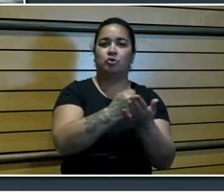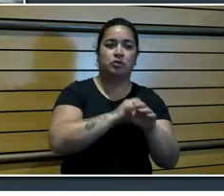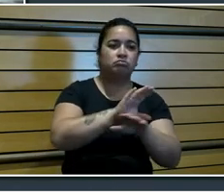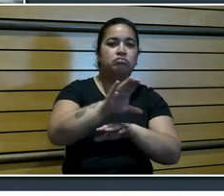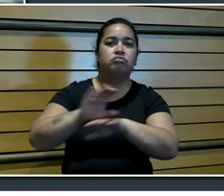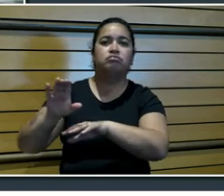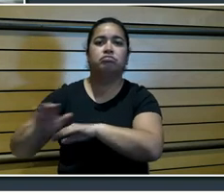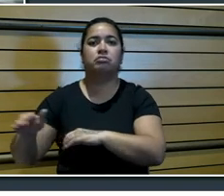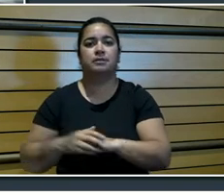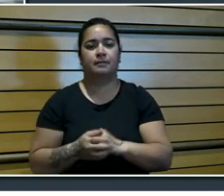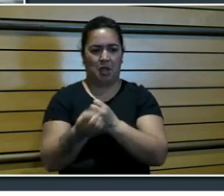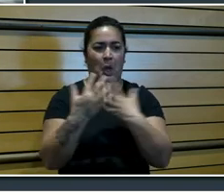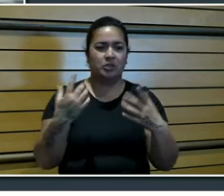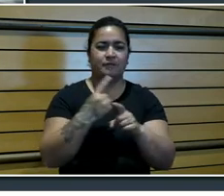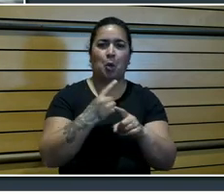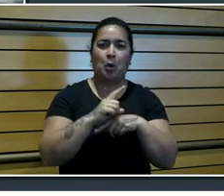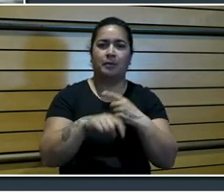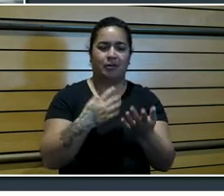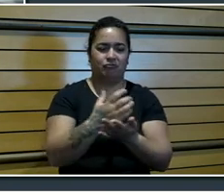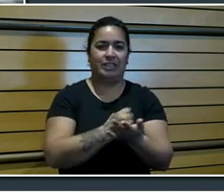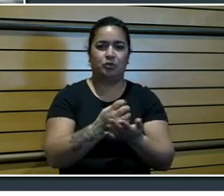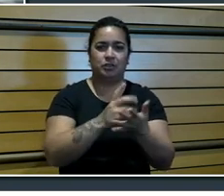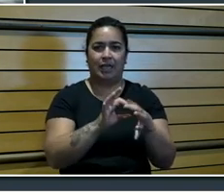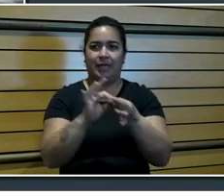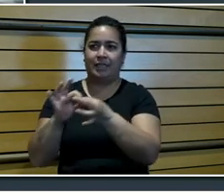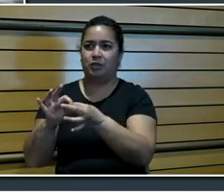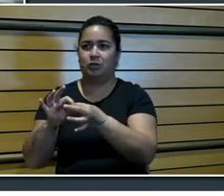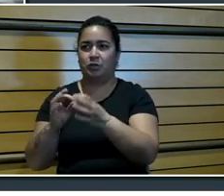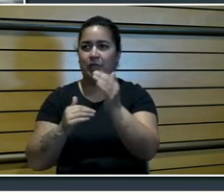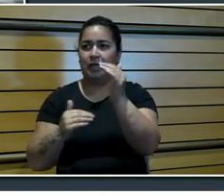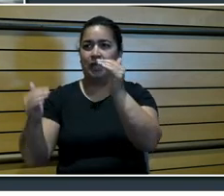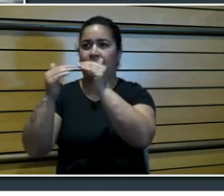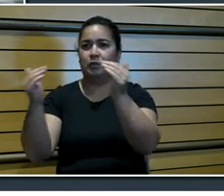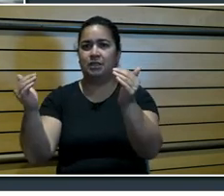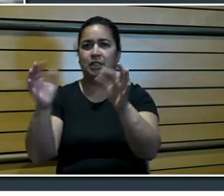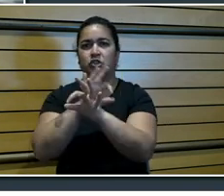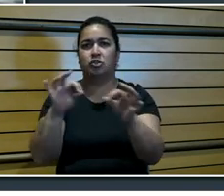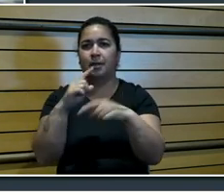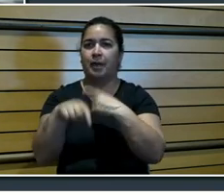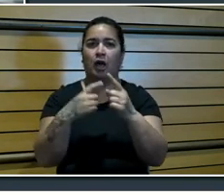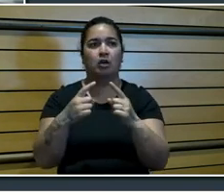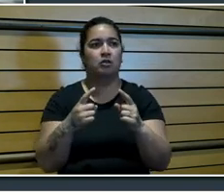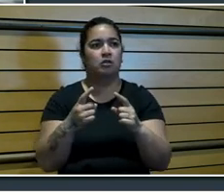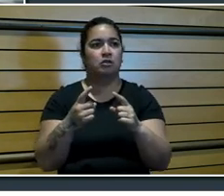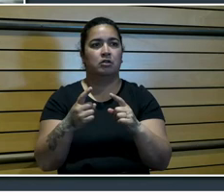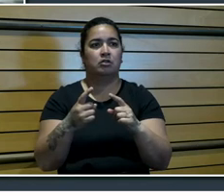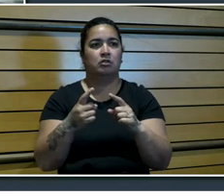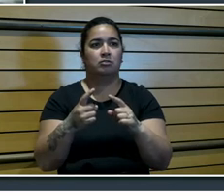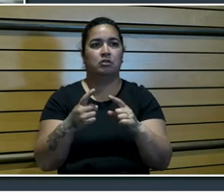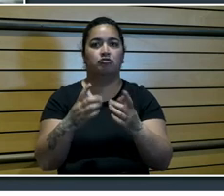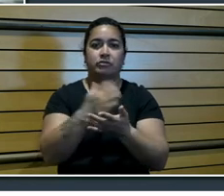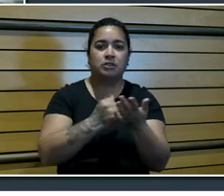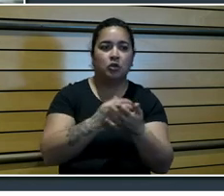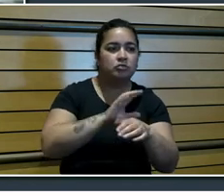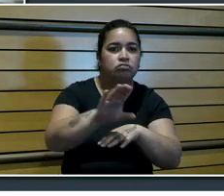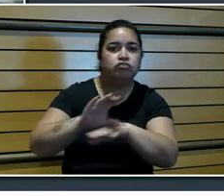lot of talk about resources with equity, which that is what it is. It isn't about reallocating the resources of